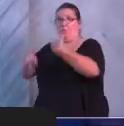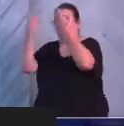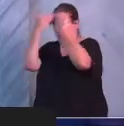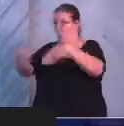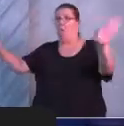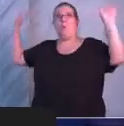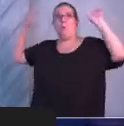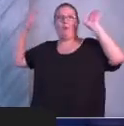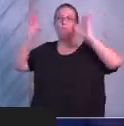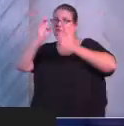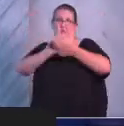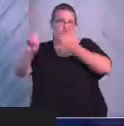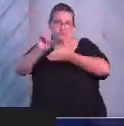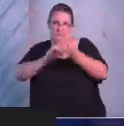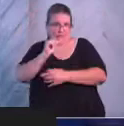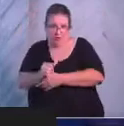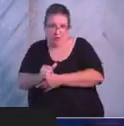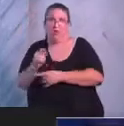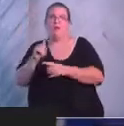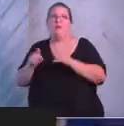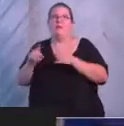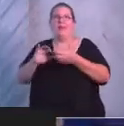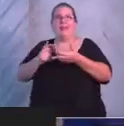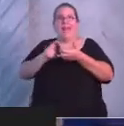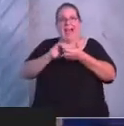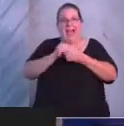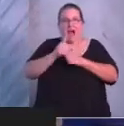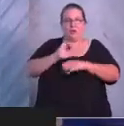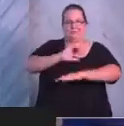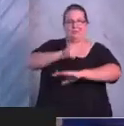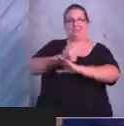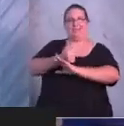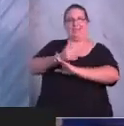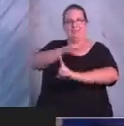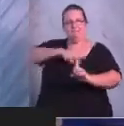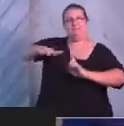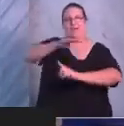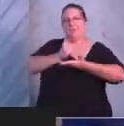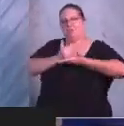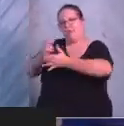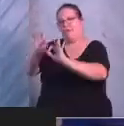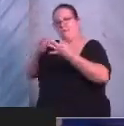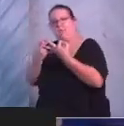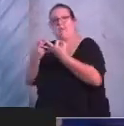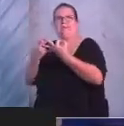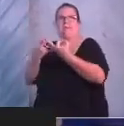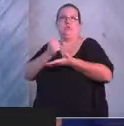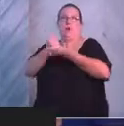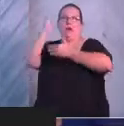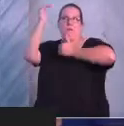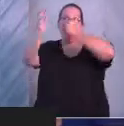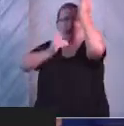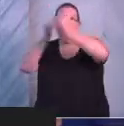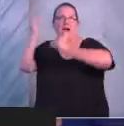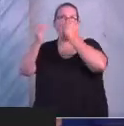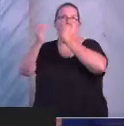and non-discriminatory, but then it's about how do we create the conditions to help families and adults reinforce what we are